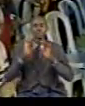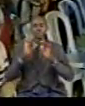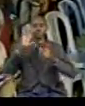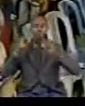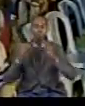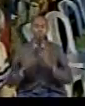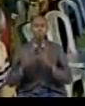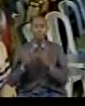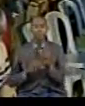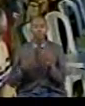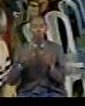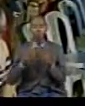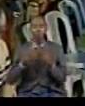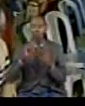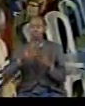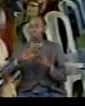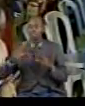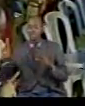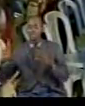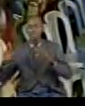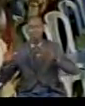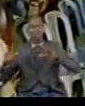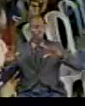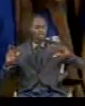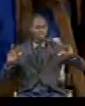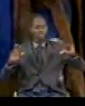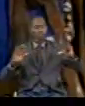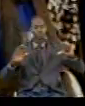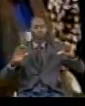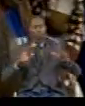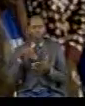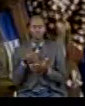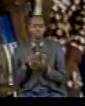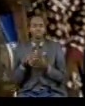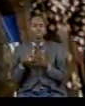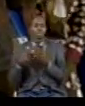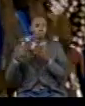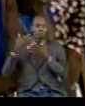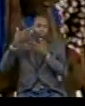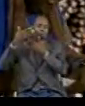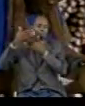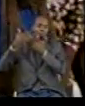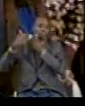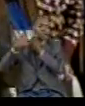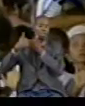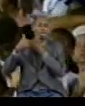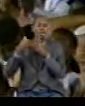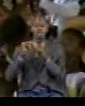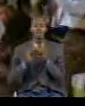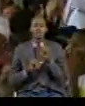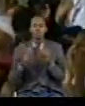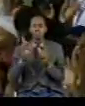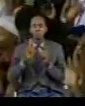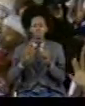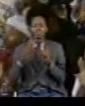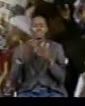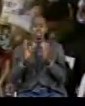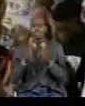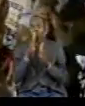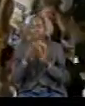To the right, to the left, to the center, to the back. Everywhere, manifestation.